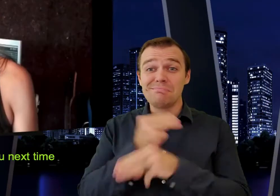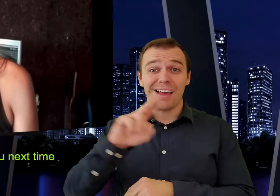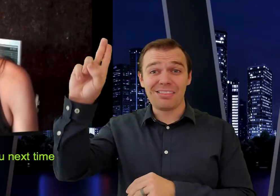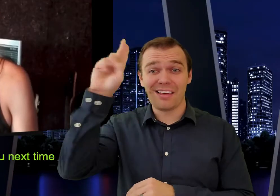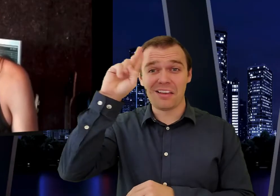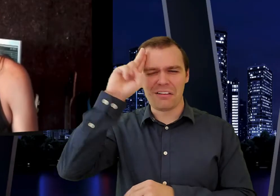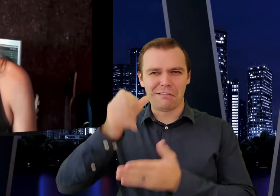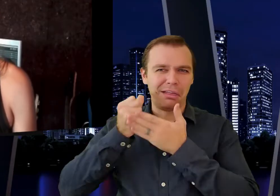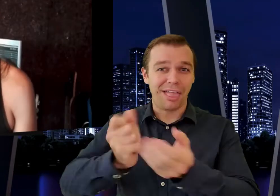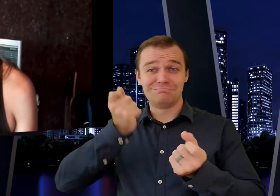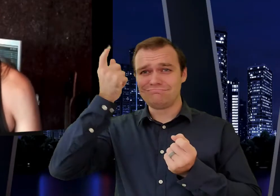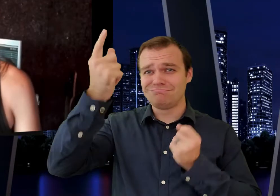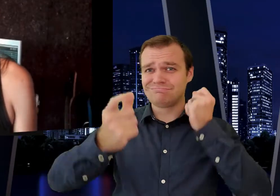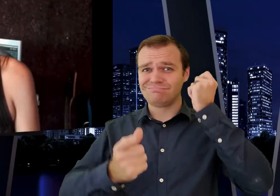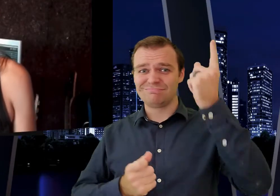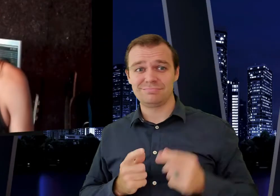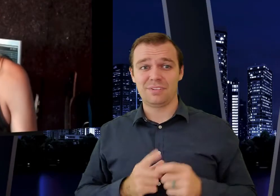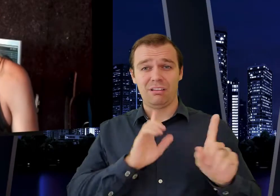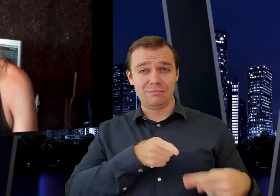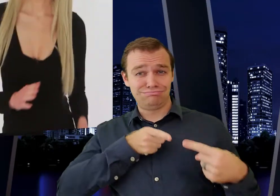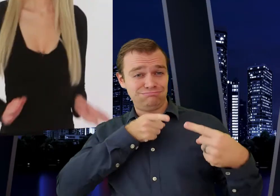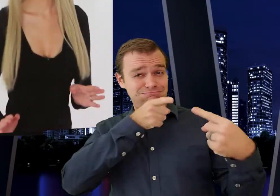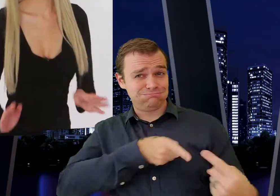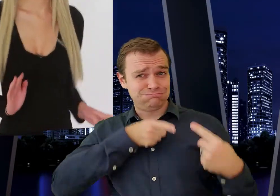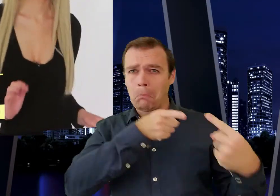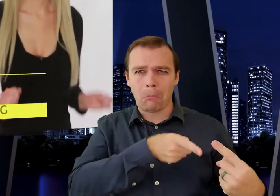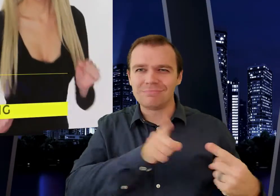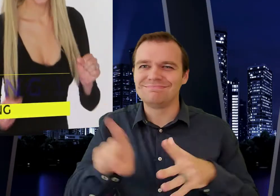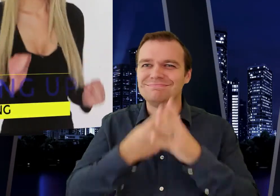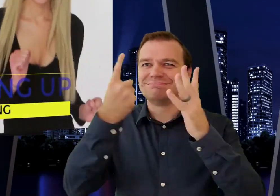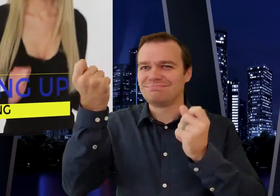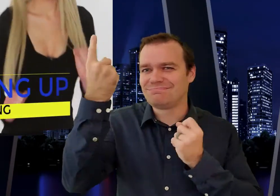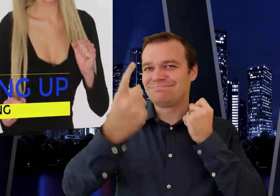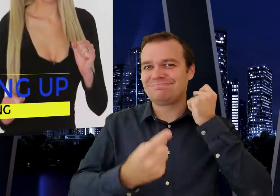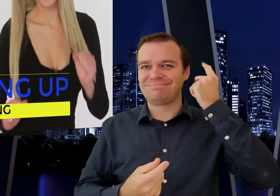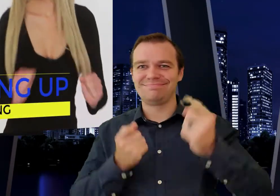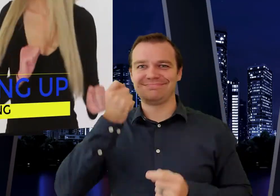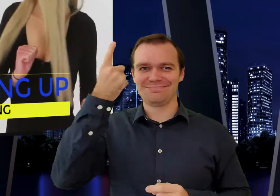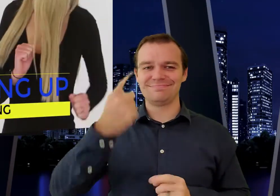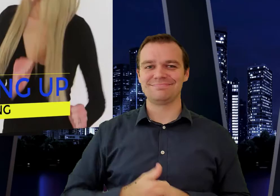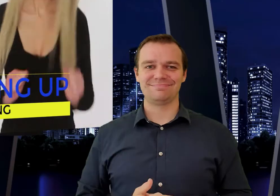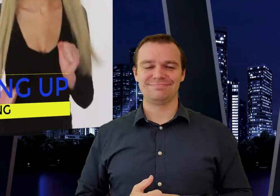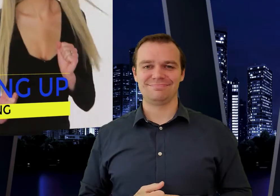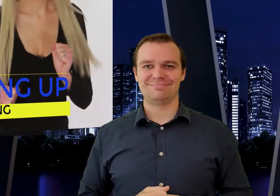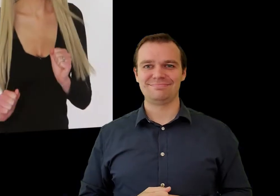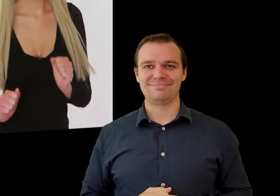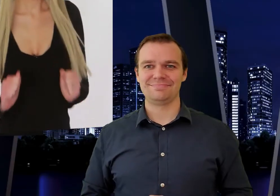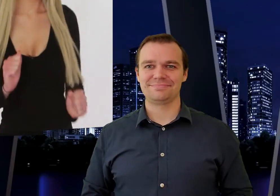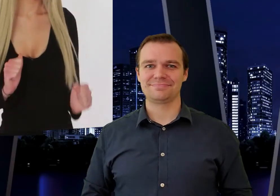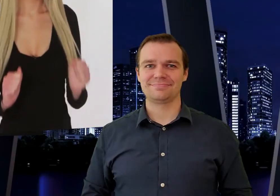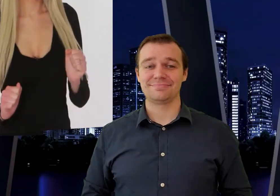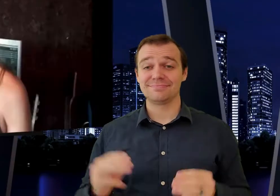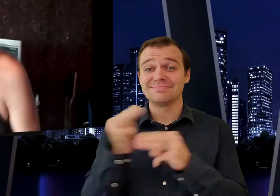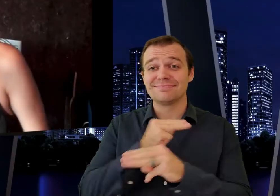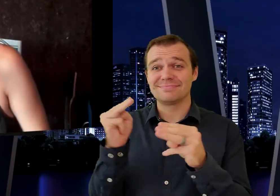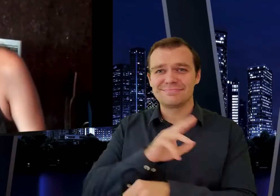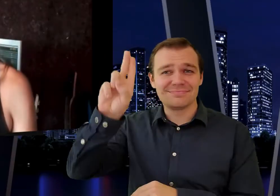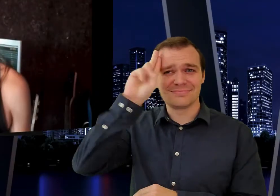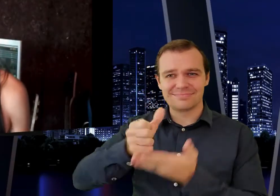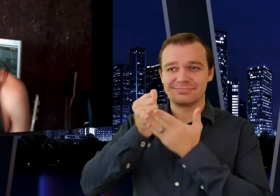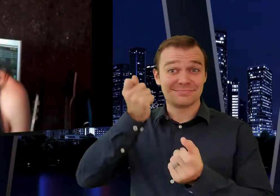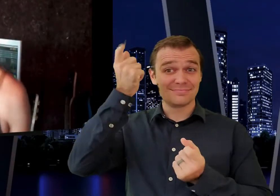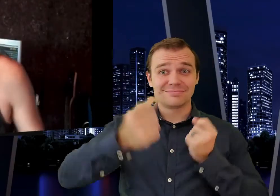Bye. Math Uncle makes math easy. Stop mugging up and start learning.